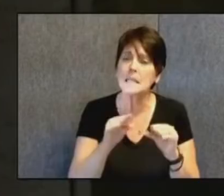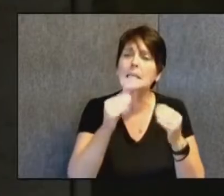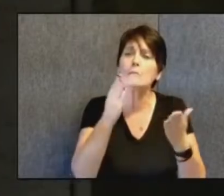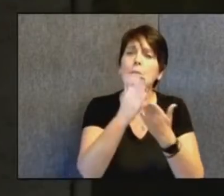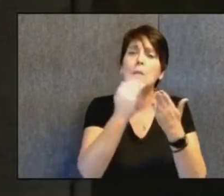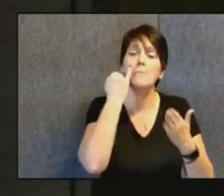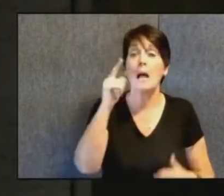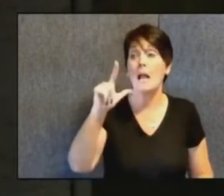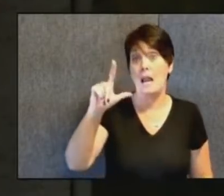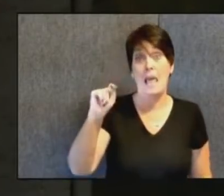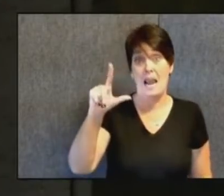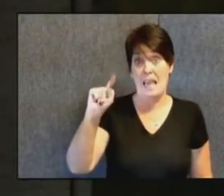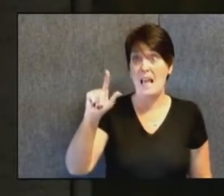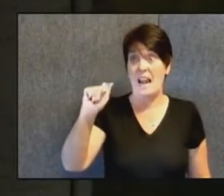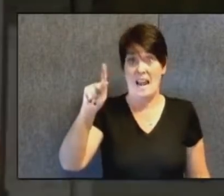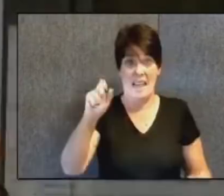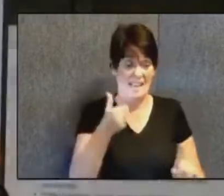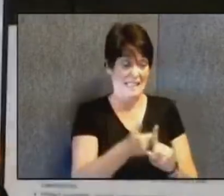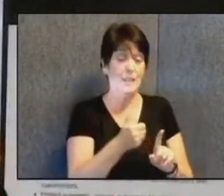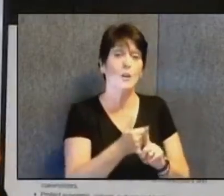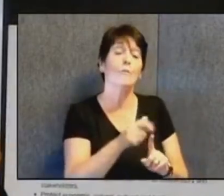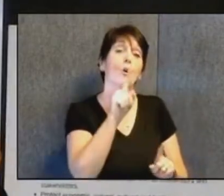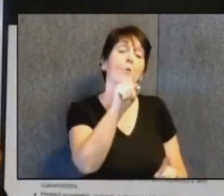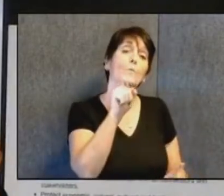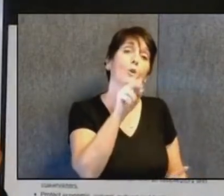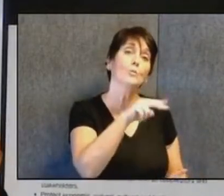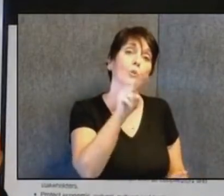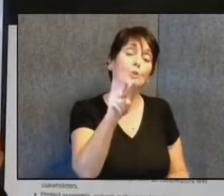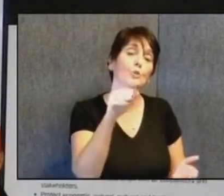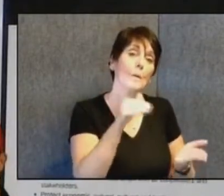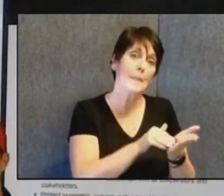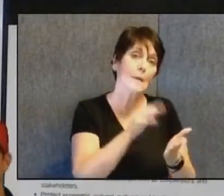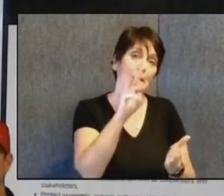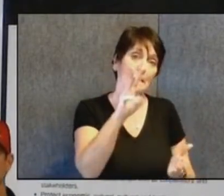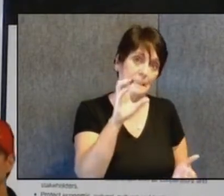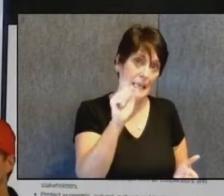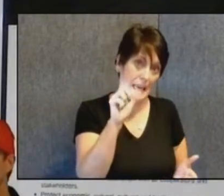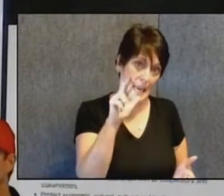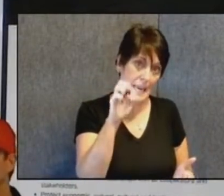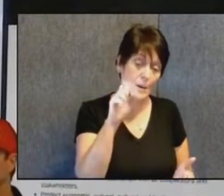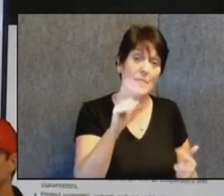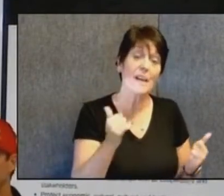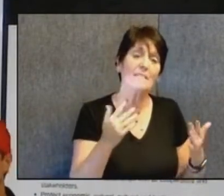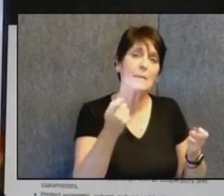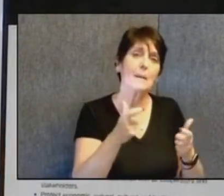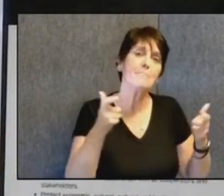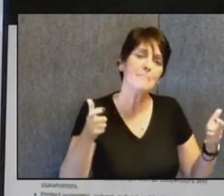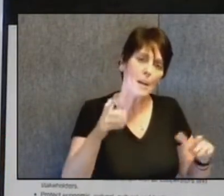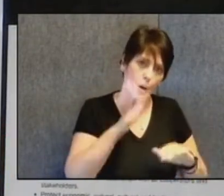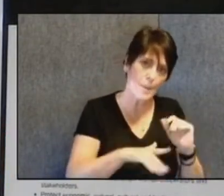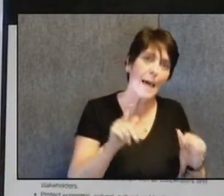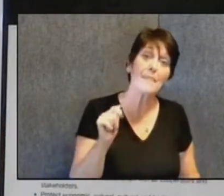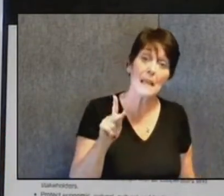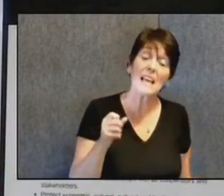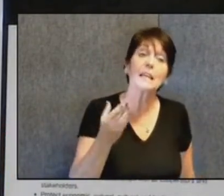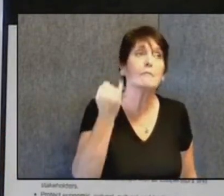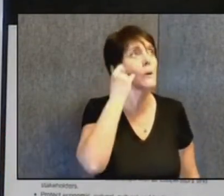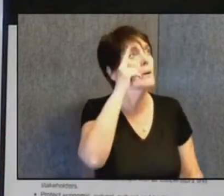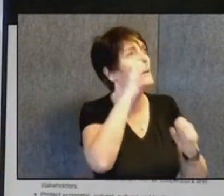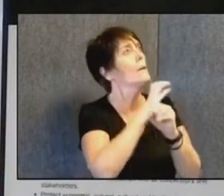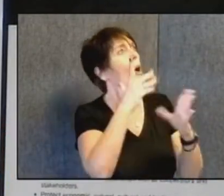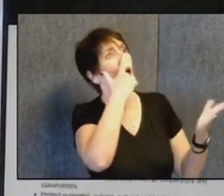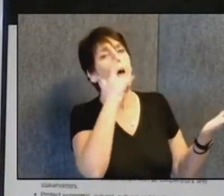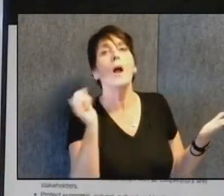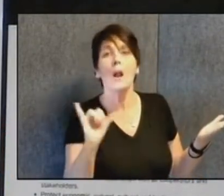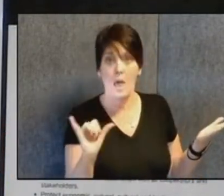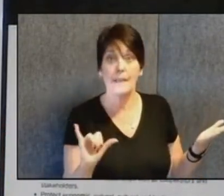know that Tahoe, the lake itself, is 122,600 acres. So this fire is a little bit bigger than that lake, just to kind of give everybody a visual